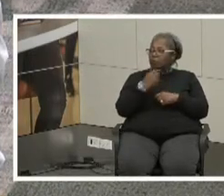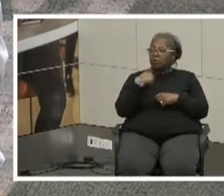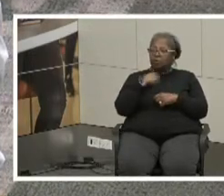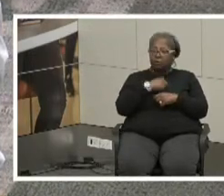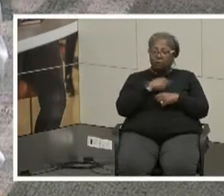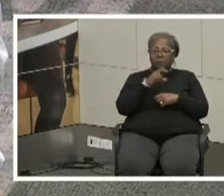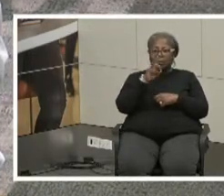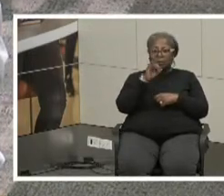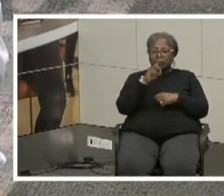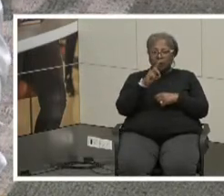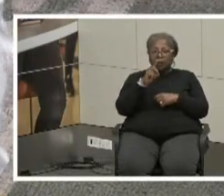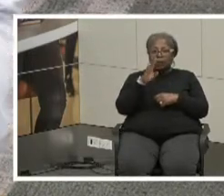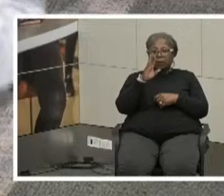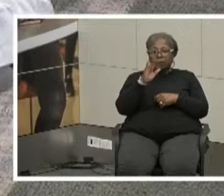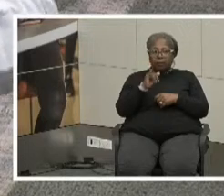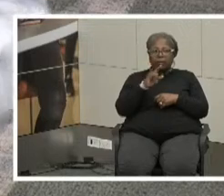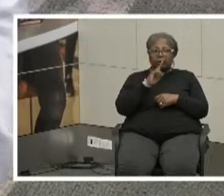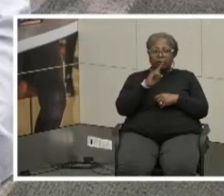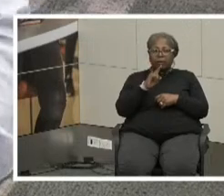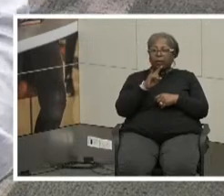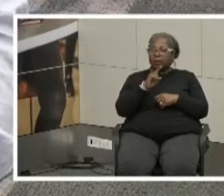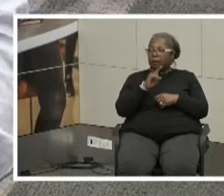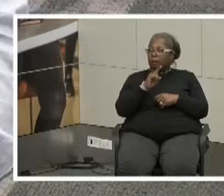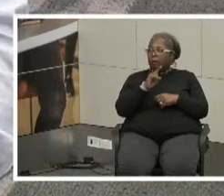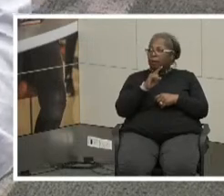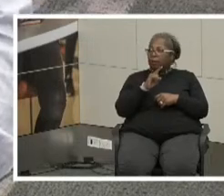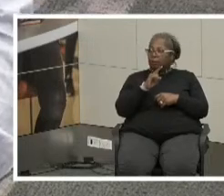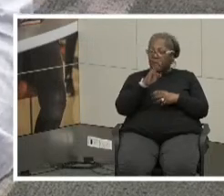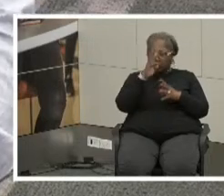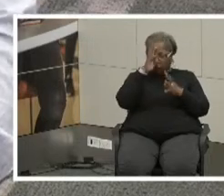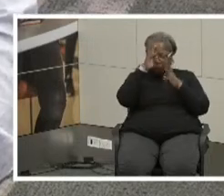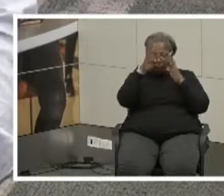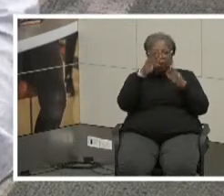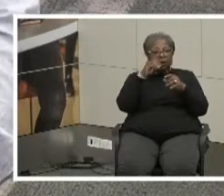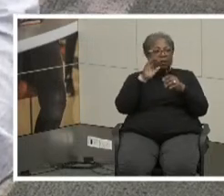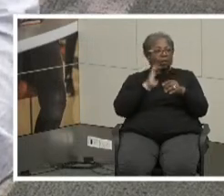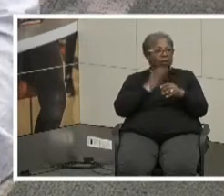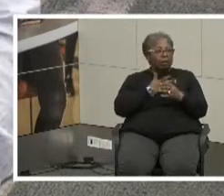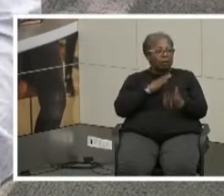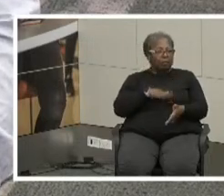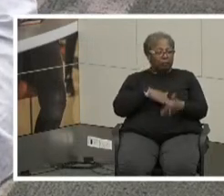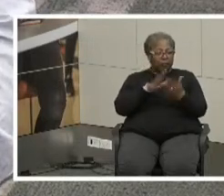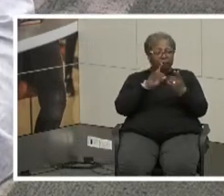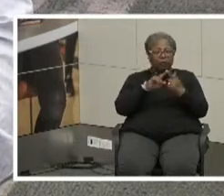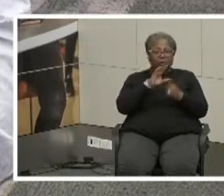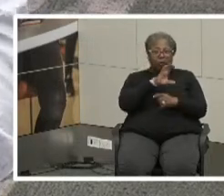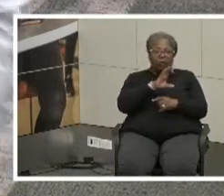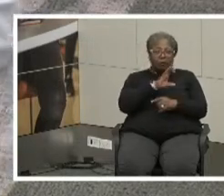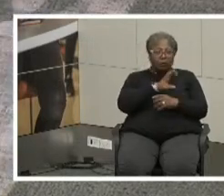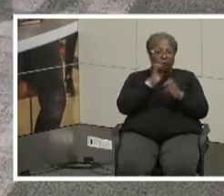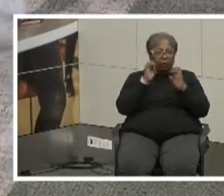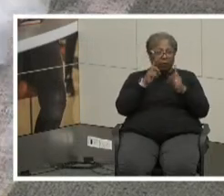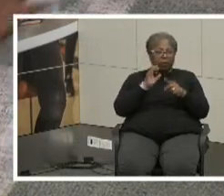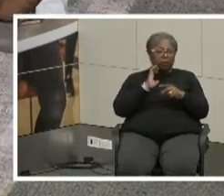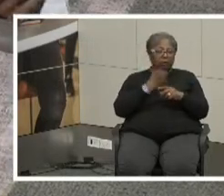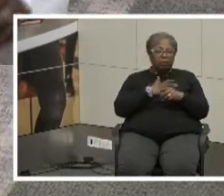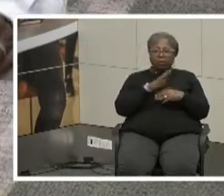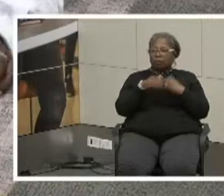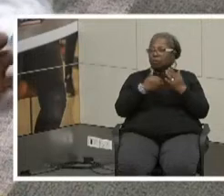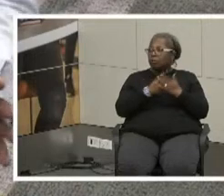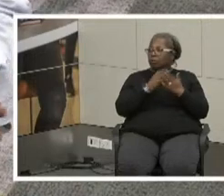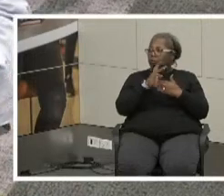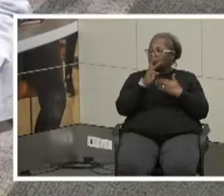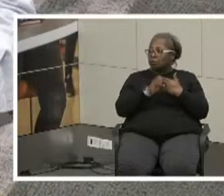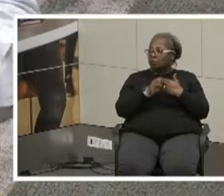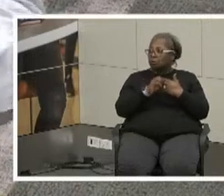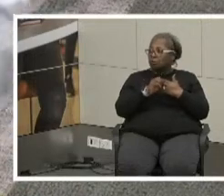done so by being Innovative and in our approach to character education our whole curriculum is